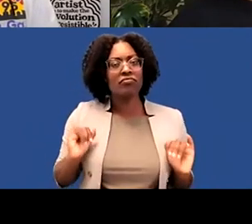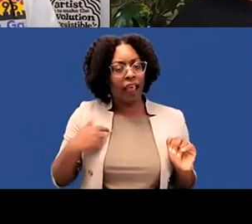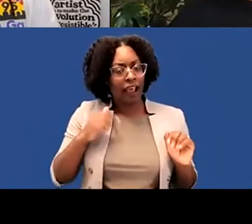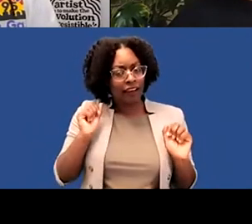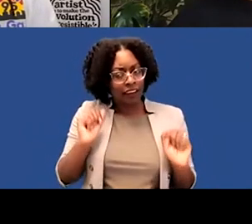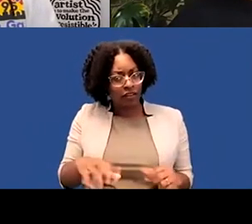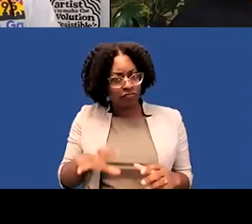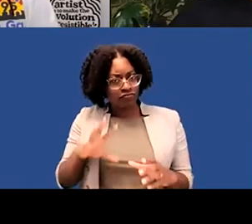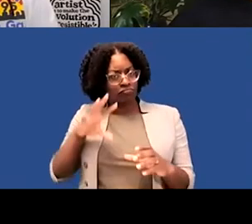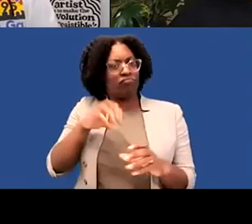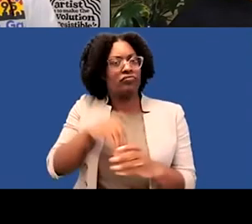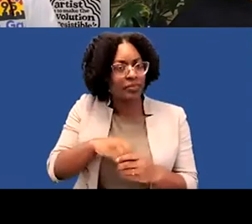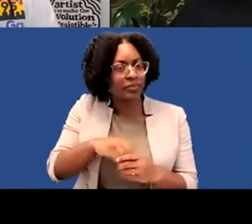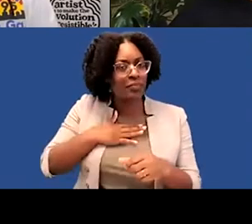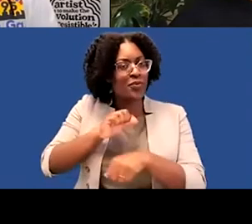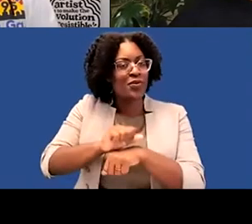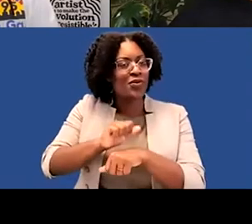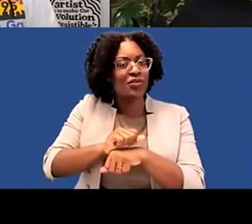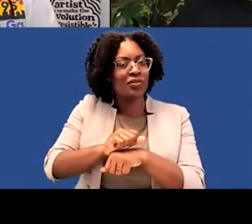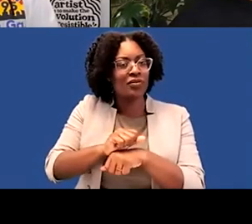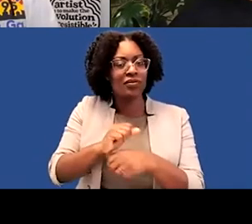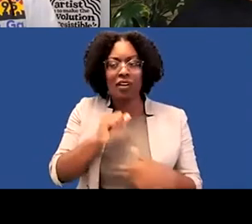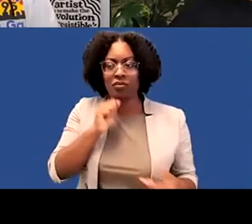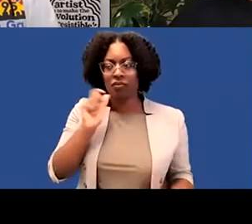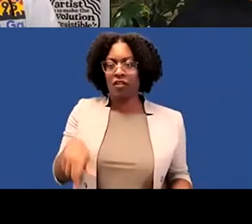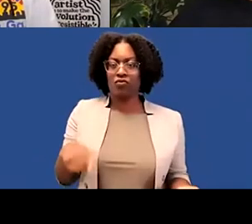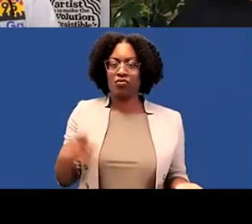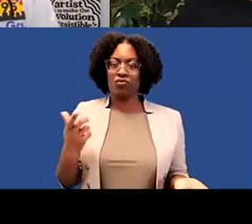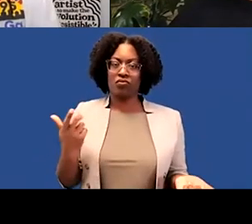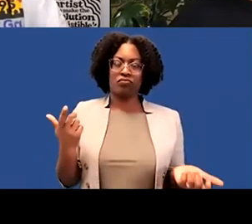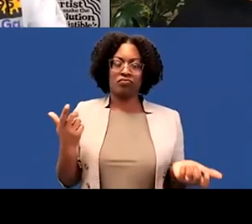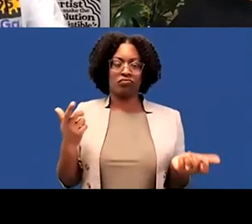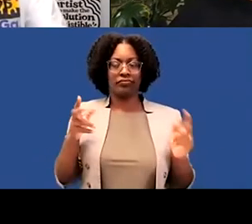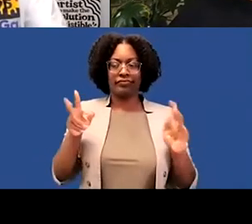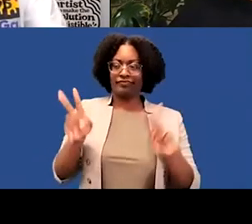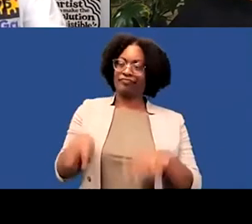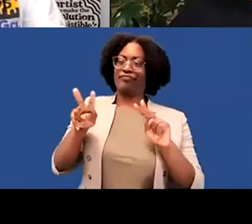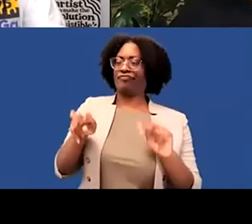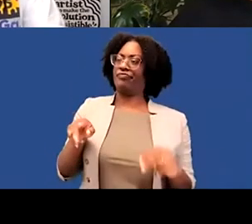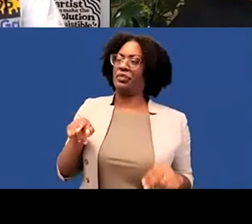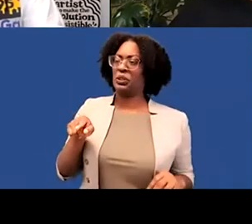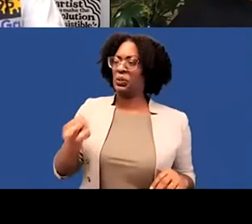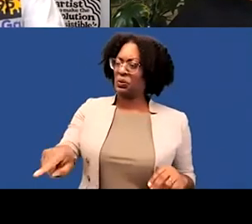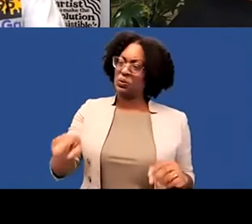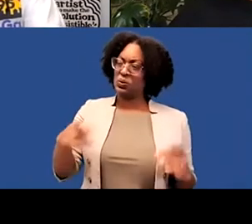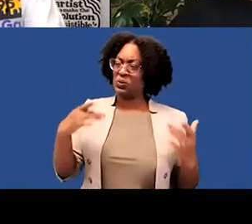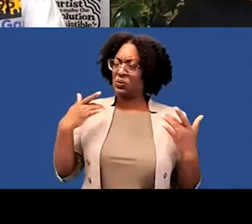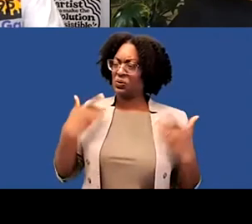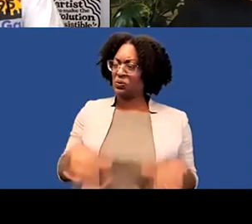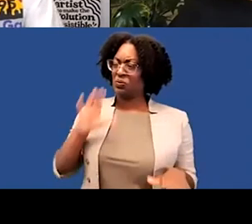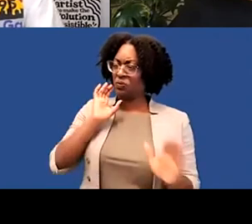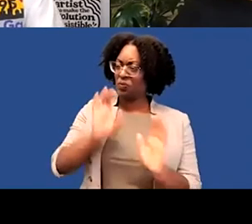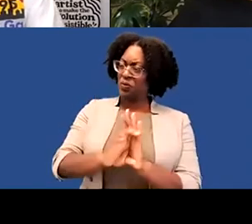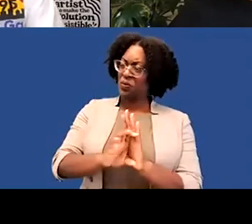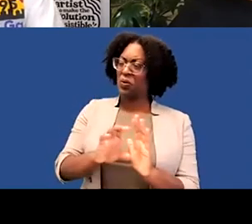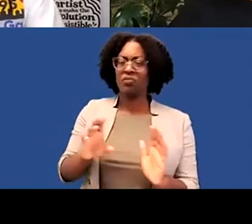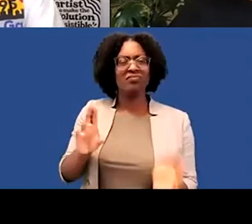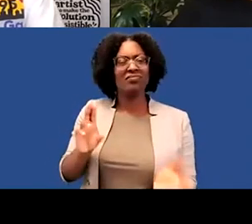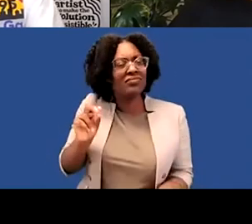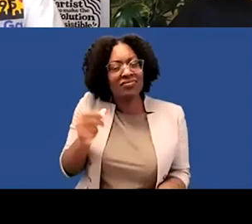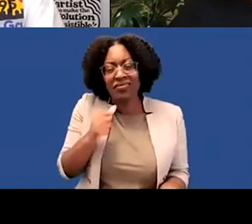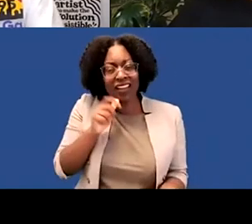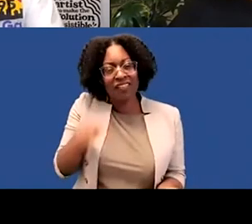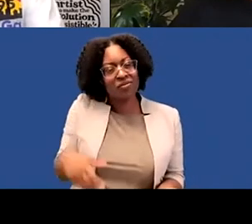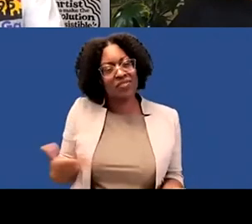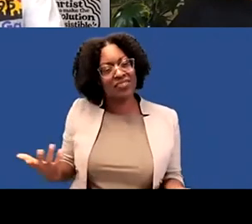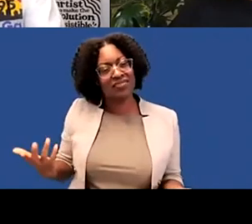it doesn't have to place any judgment on my character, on my personhood. And I think that pleasure is so much about the